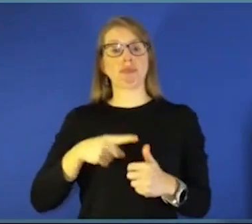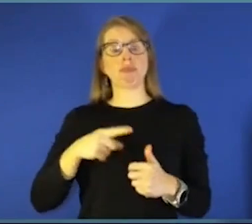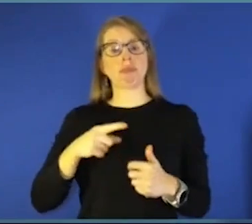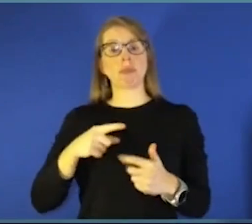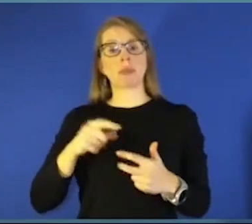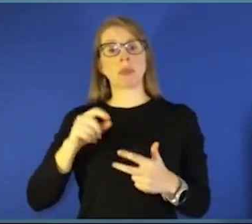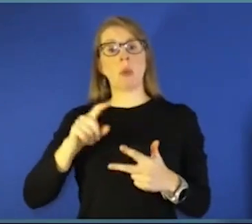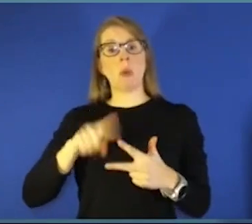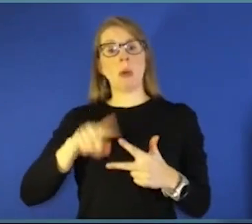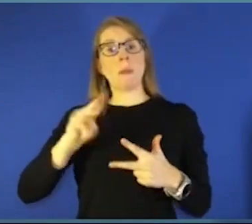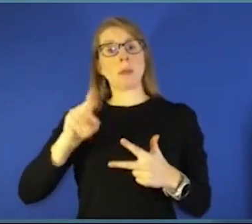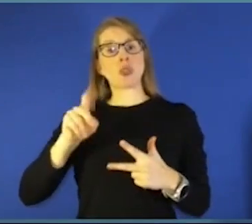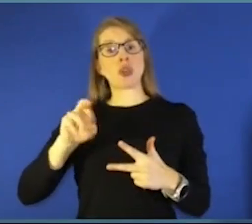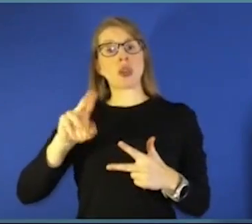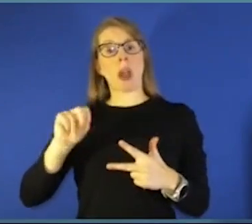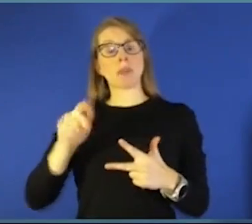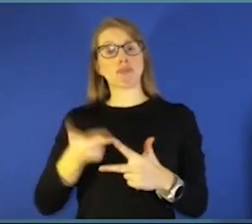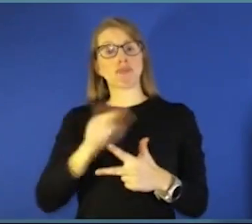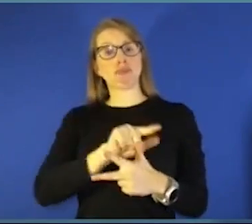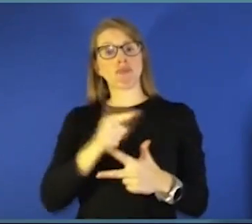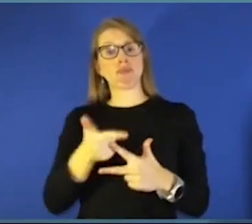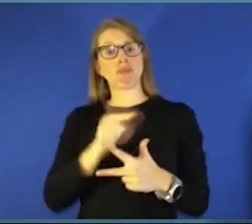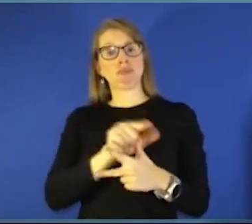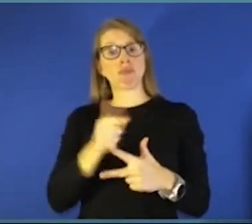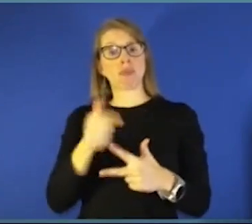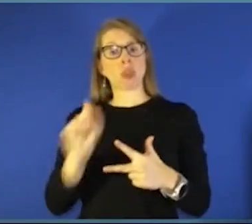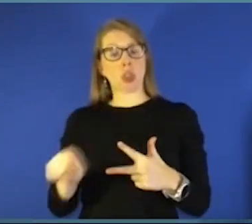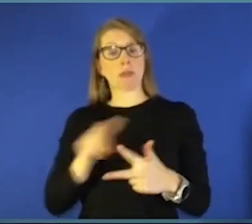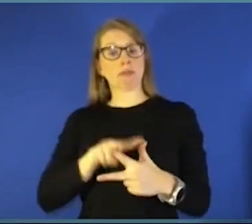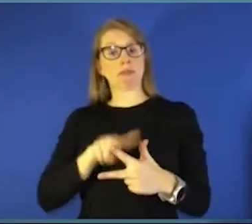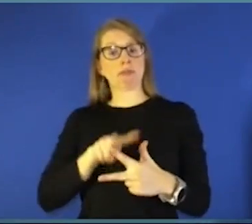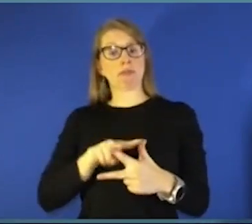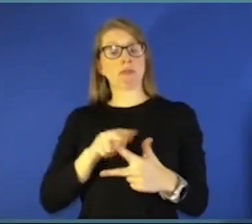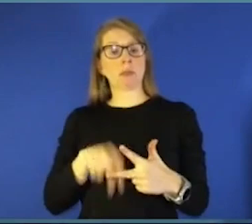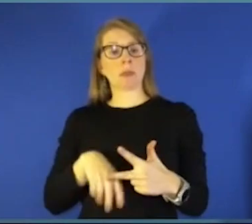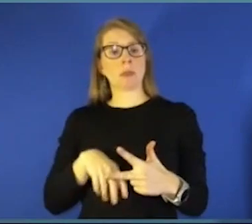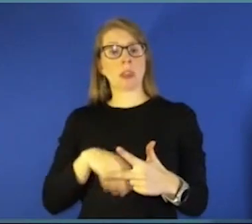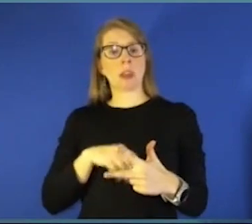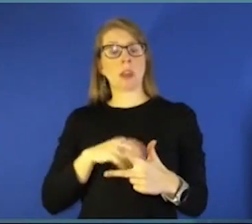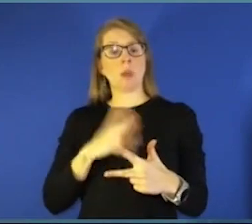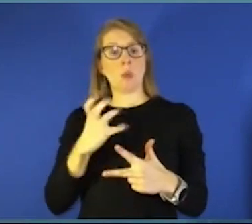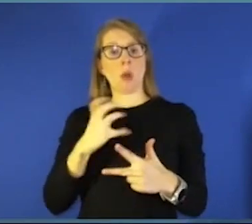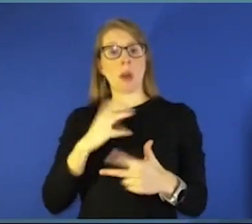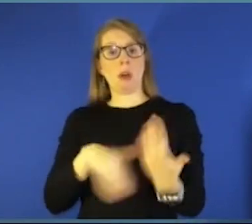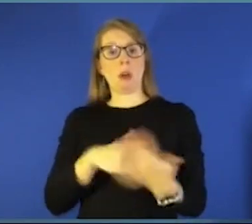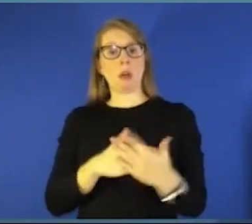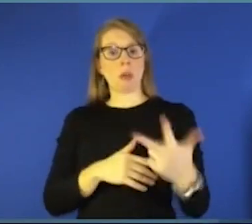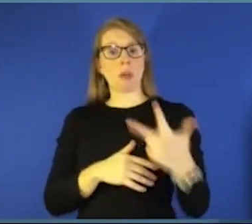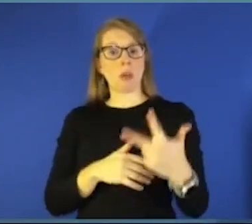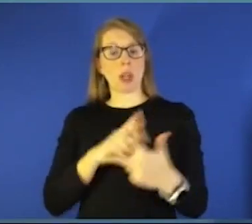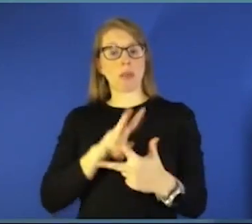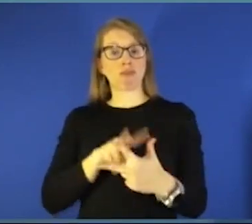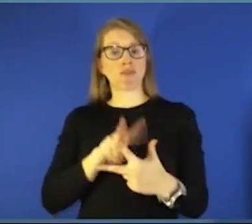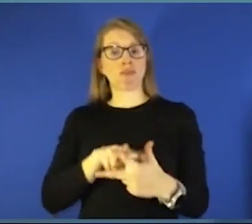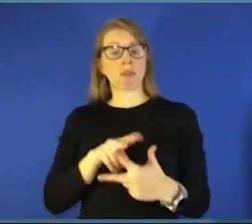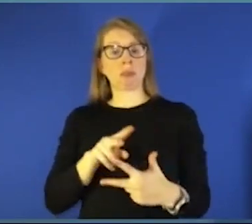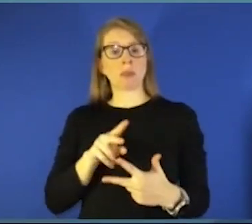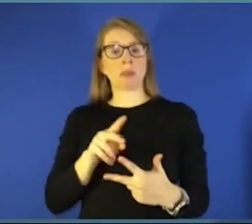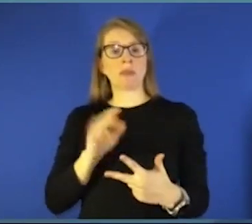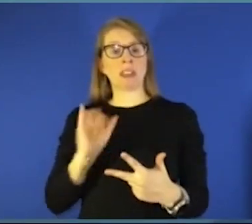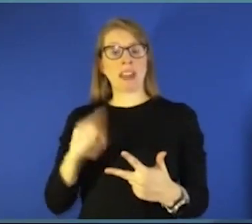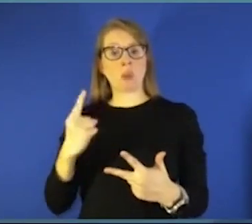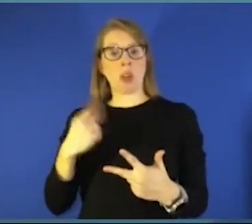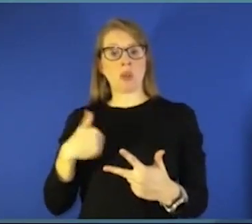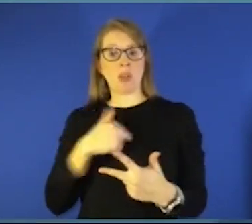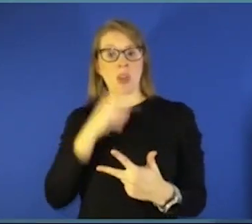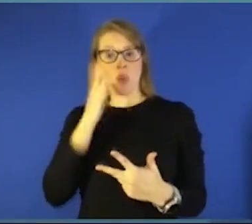you could get a Pfizer. Initially, they said they wanted you to have a series of all 3, and I think most of us would say that's the one we would